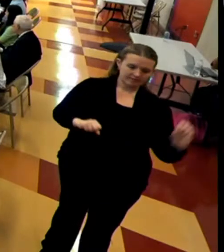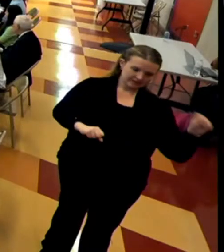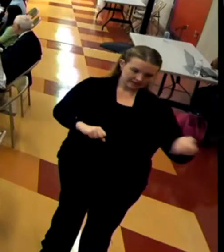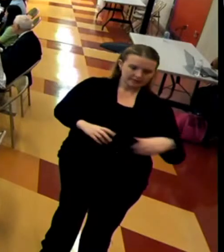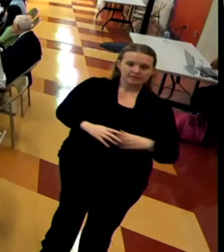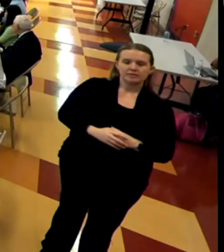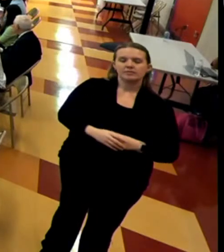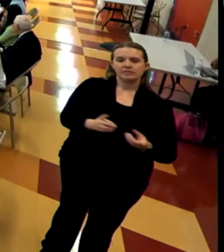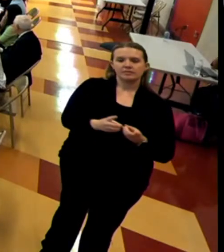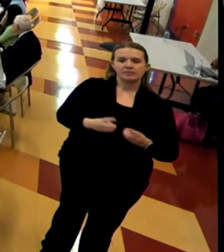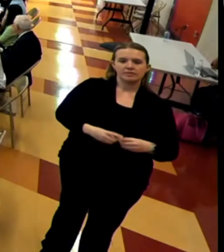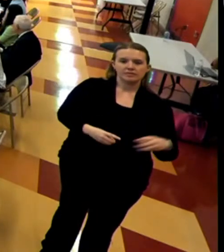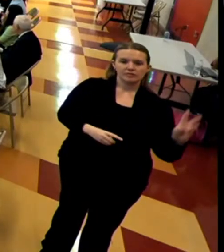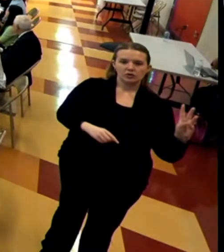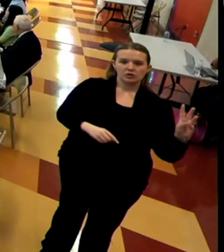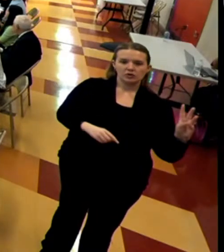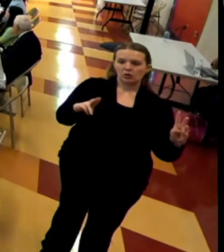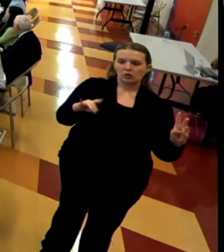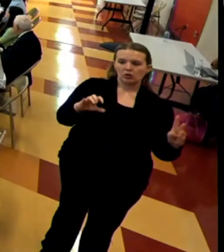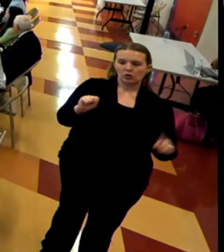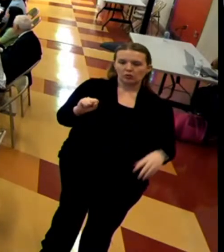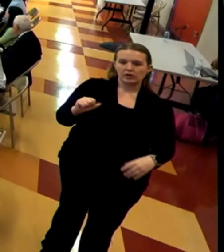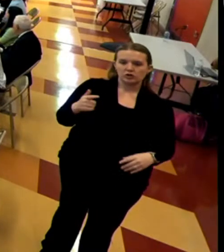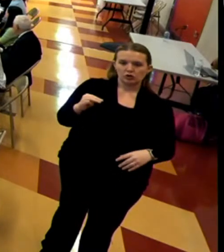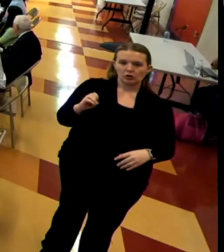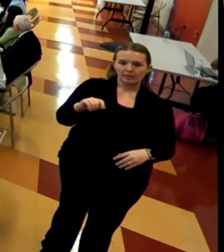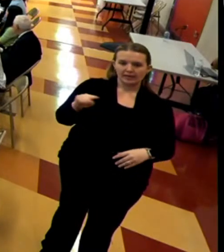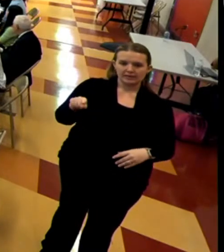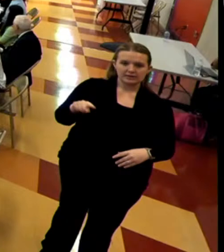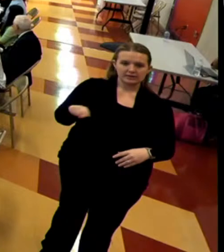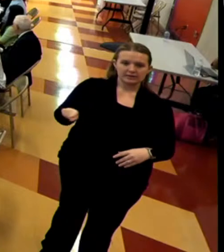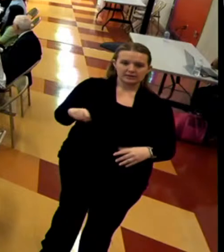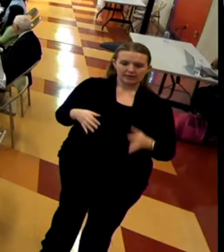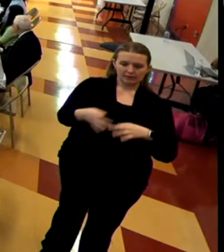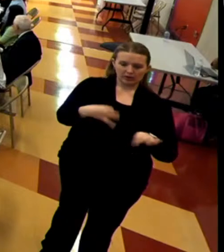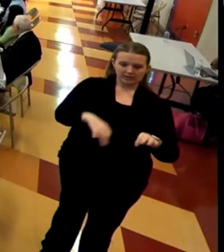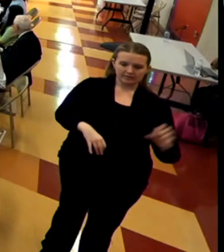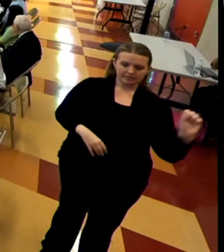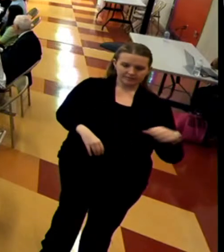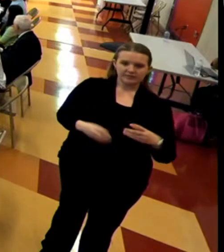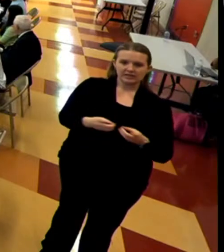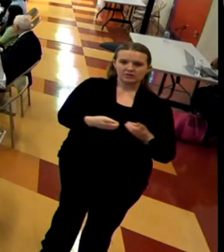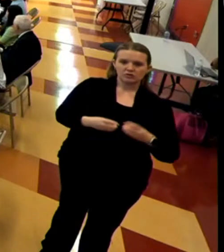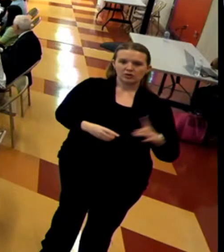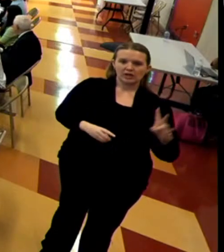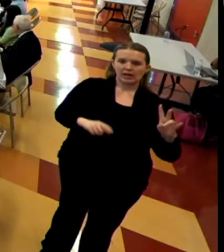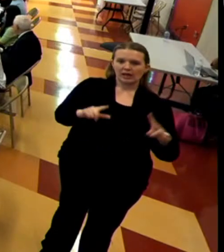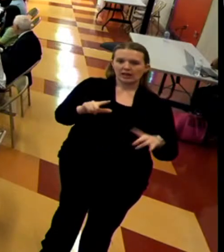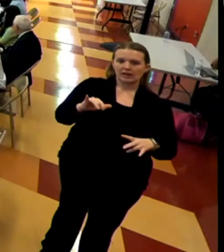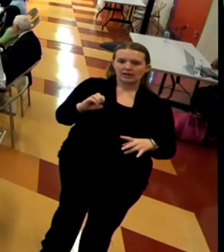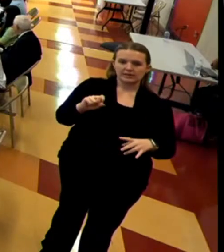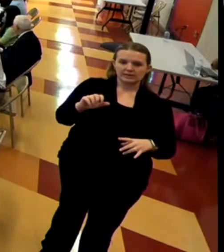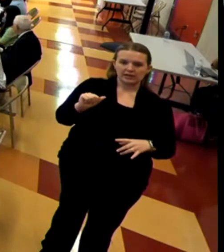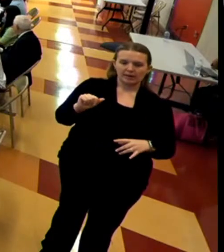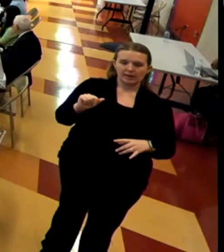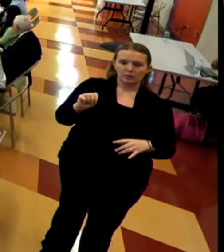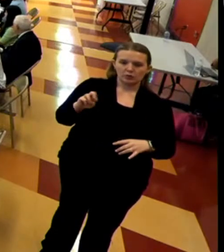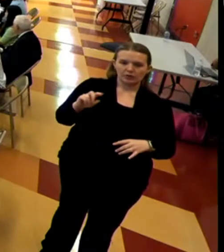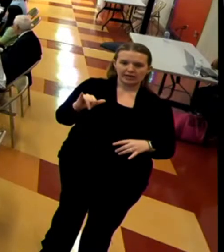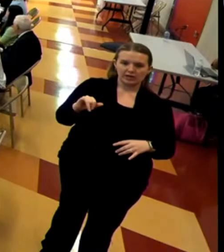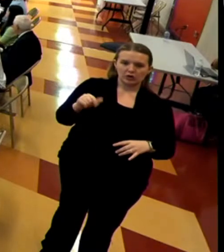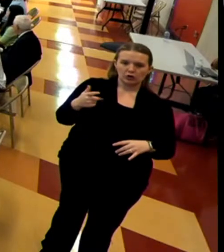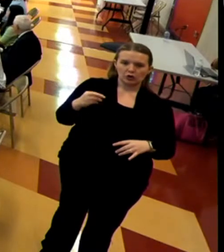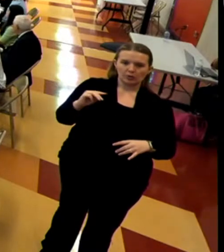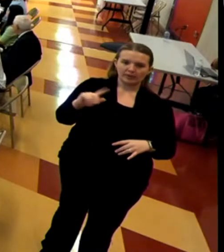Yay. District 6, Luis Gomez by proxy. Yay. District 7, Lisa Marie Gomez.